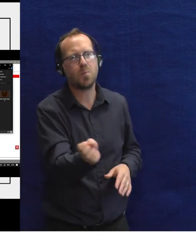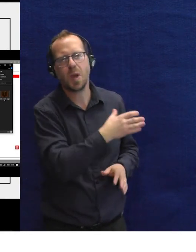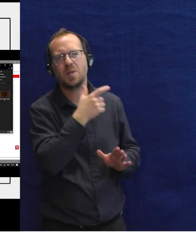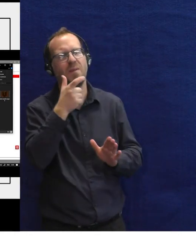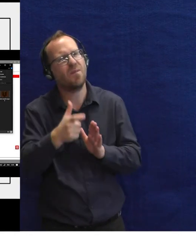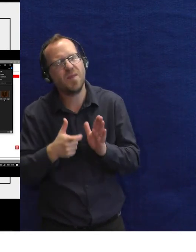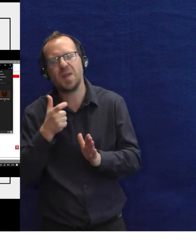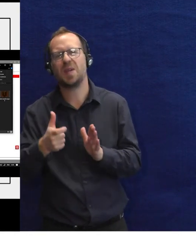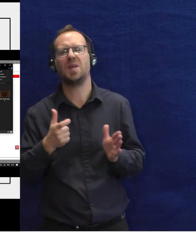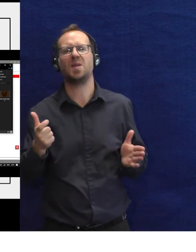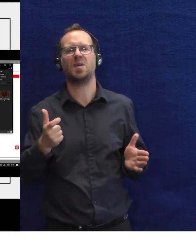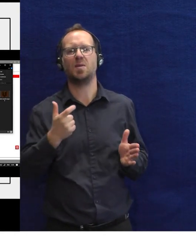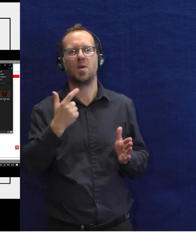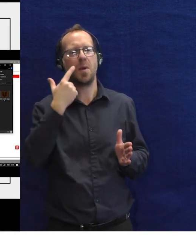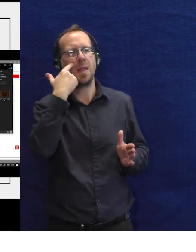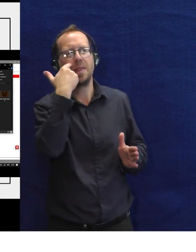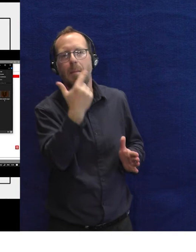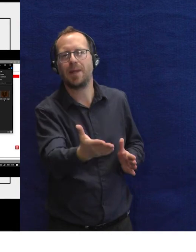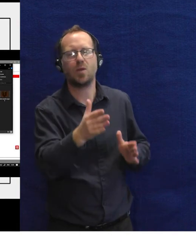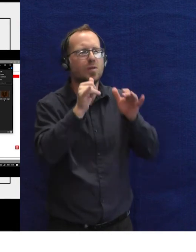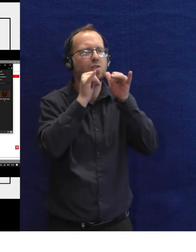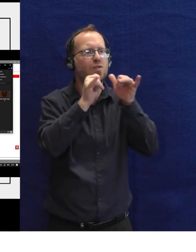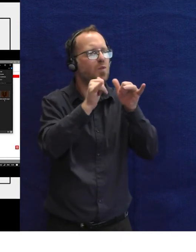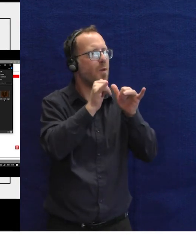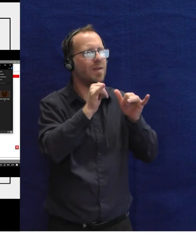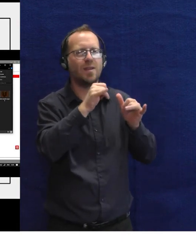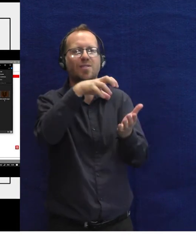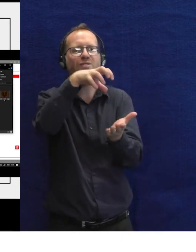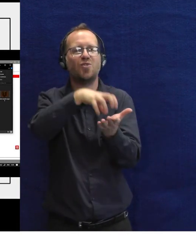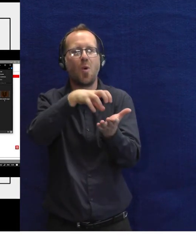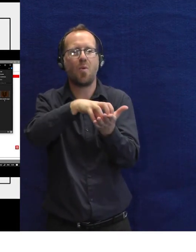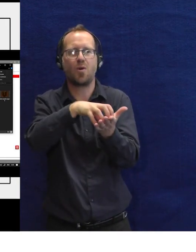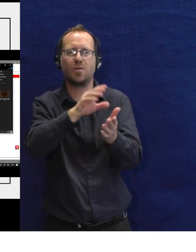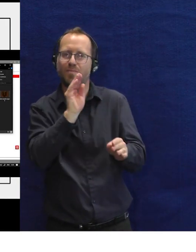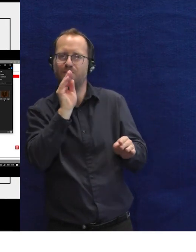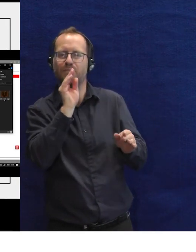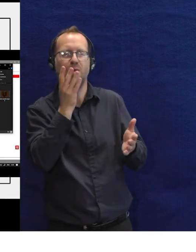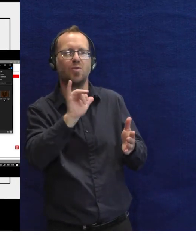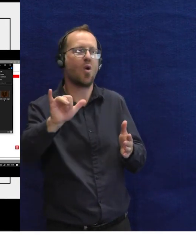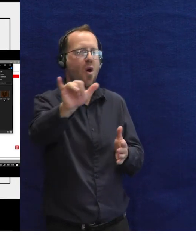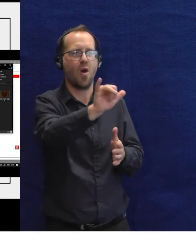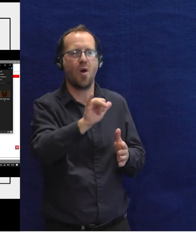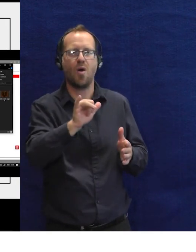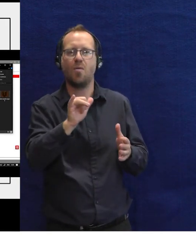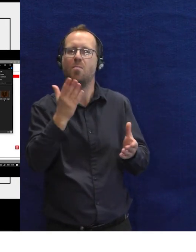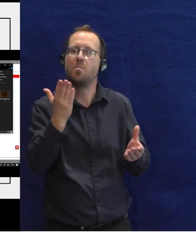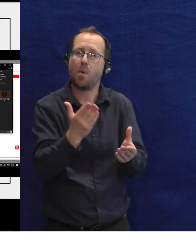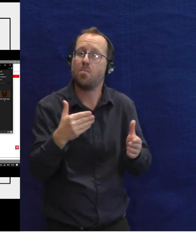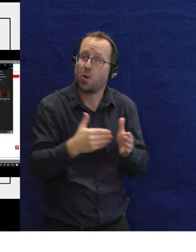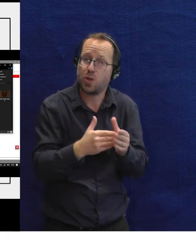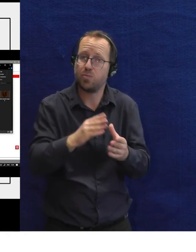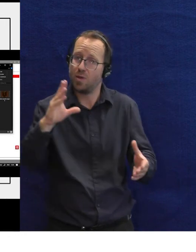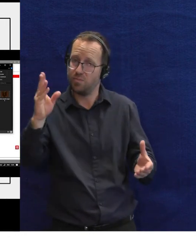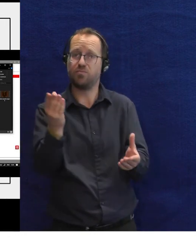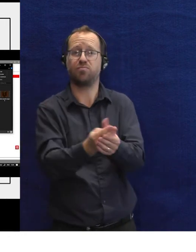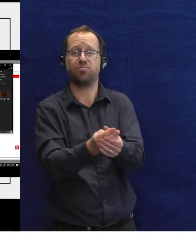distribute a sound file via these transmitters, for example, like here, or via the Speaky app,